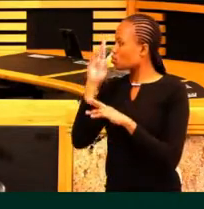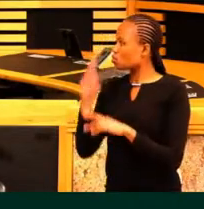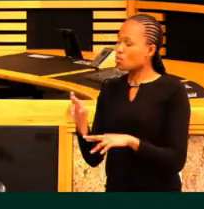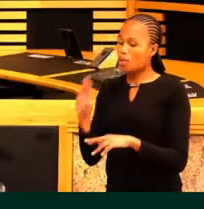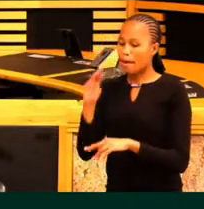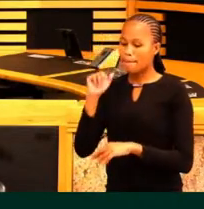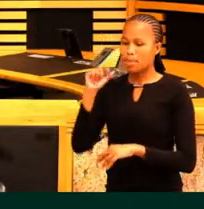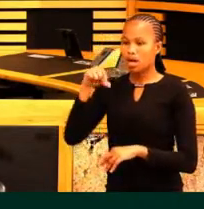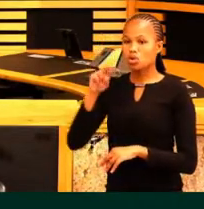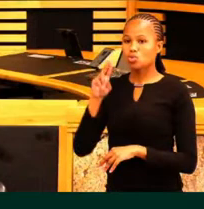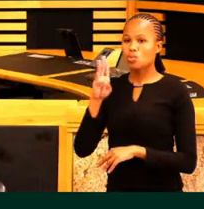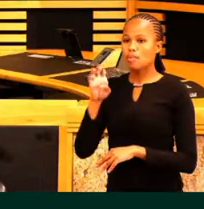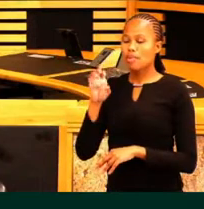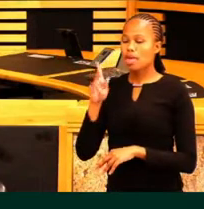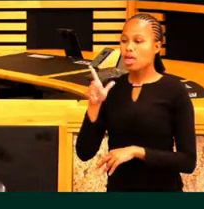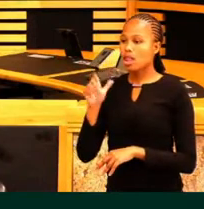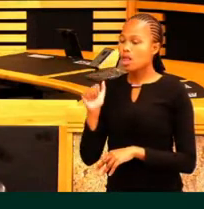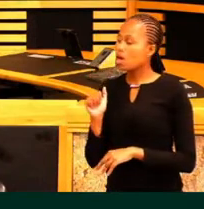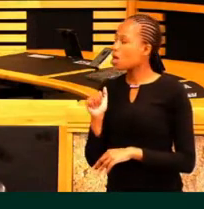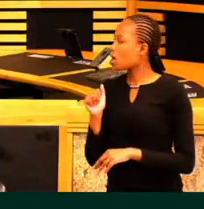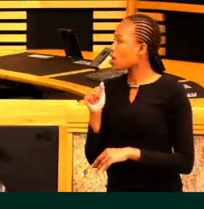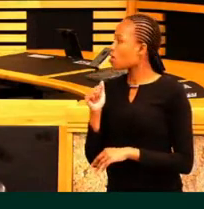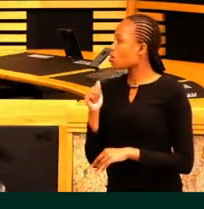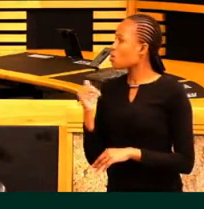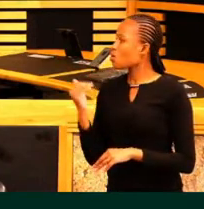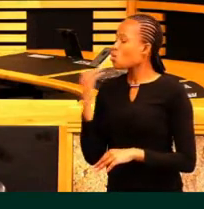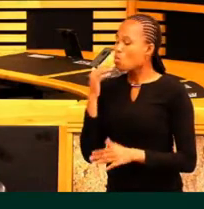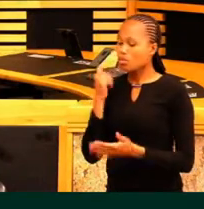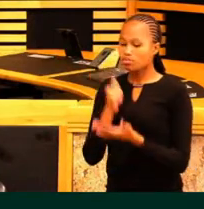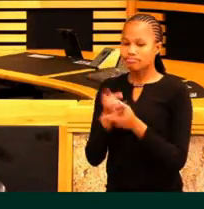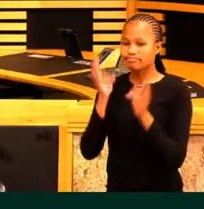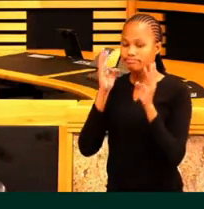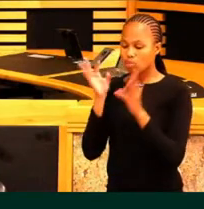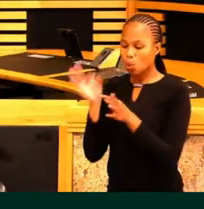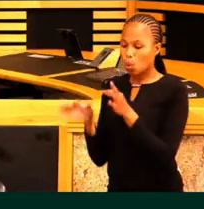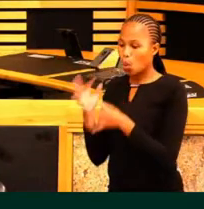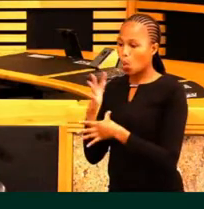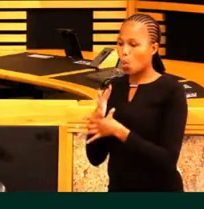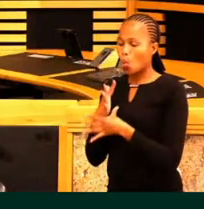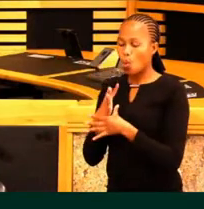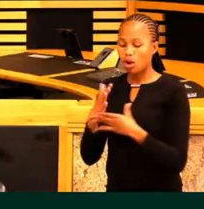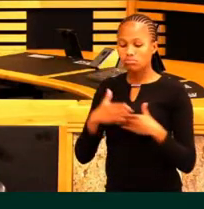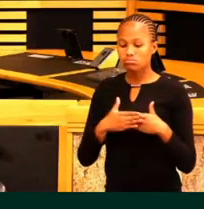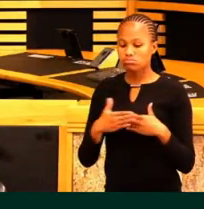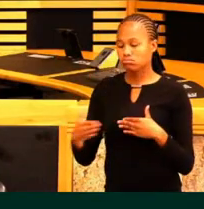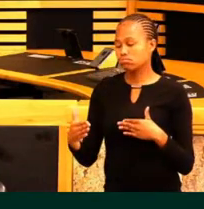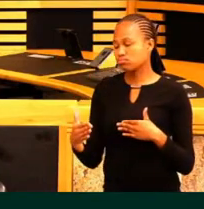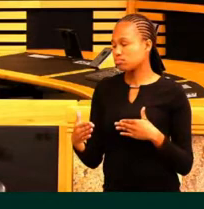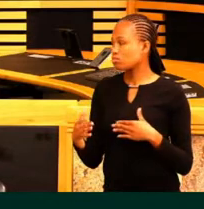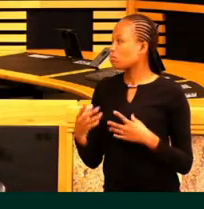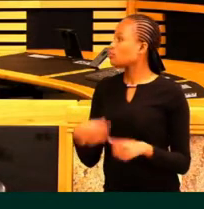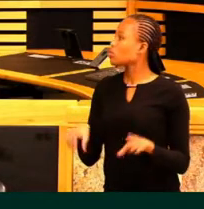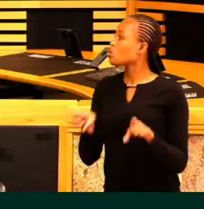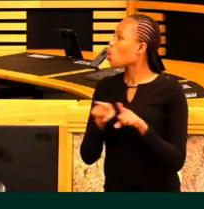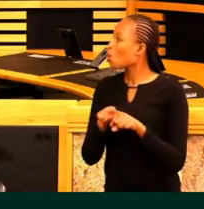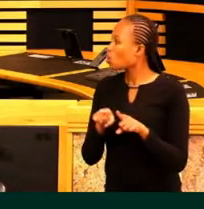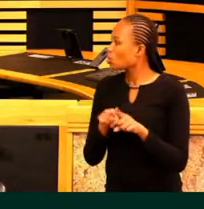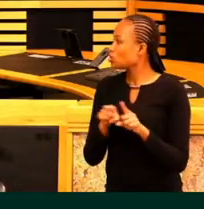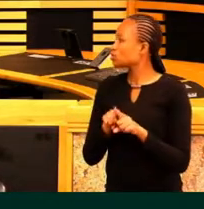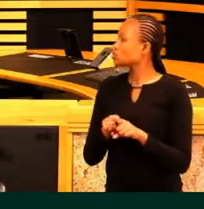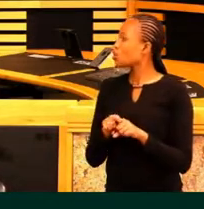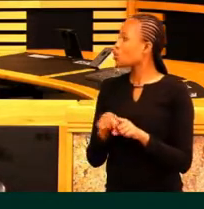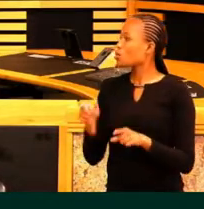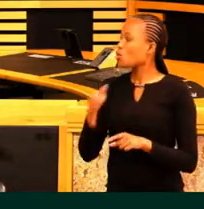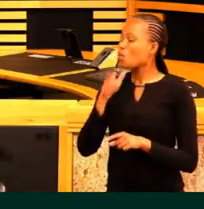um who has been studying this political work throughout were also extending our words